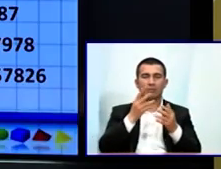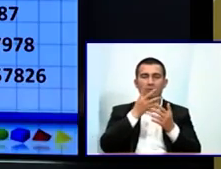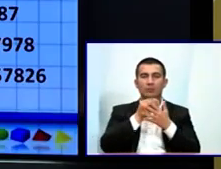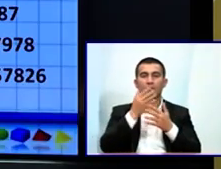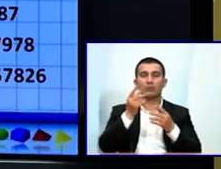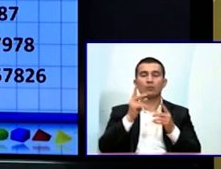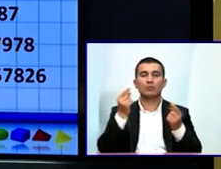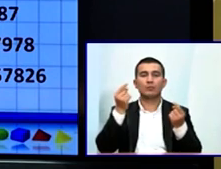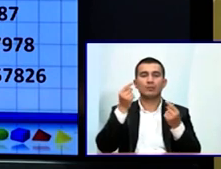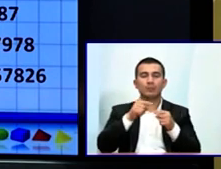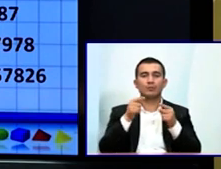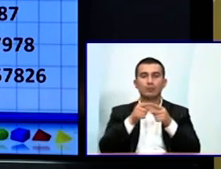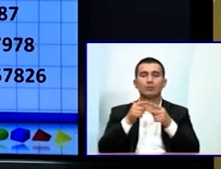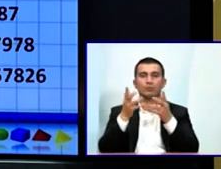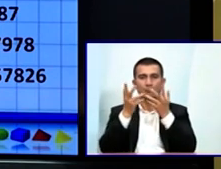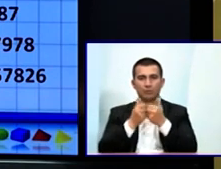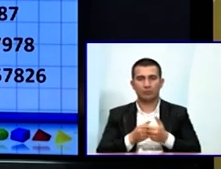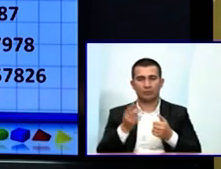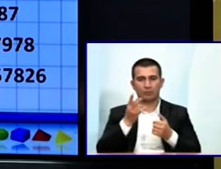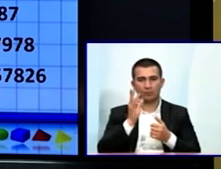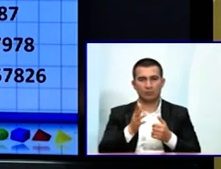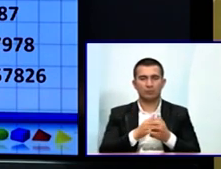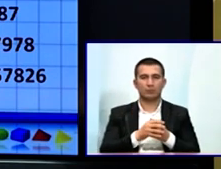mos burchaklarni hisoblab chiqamiz.